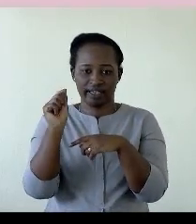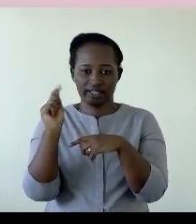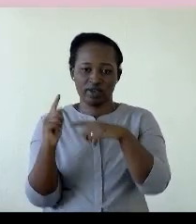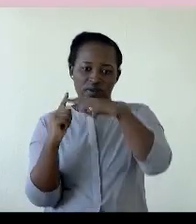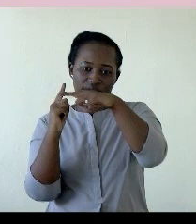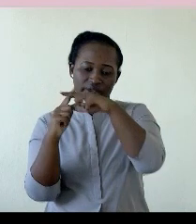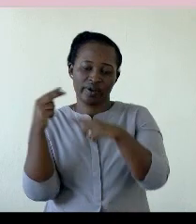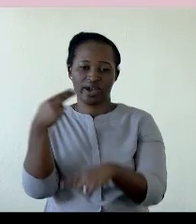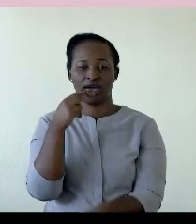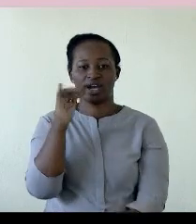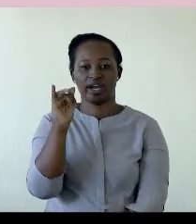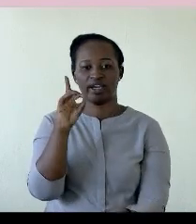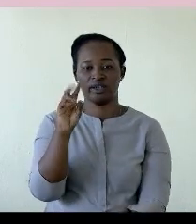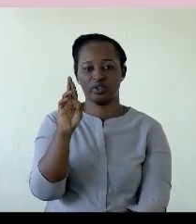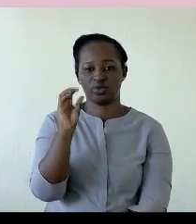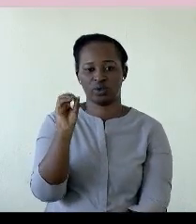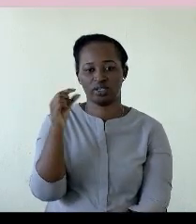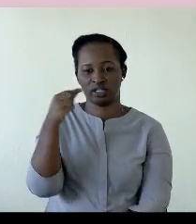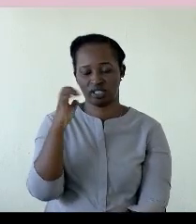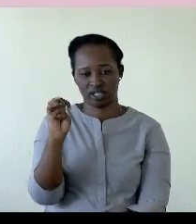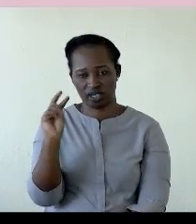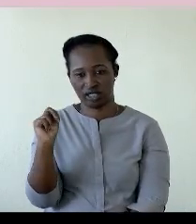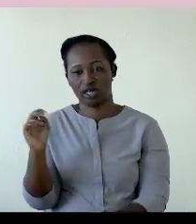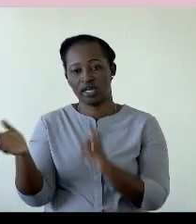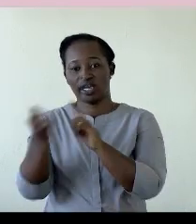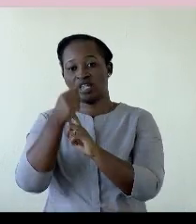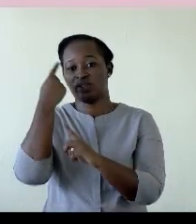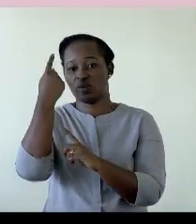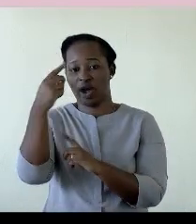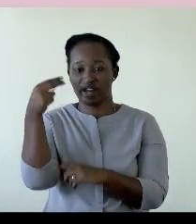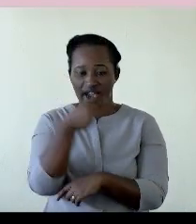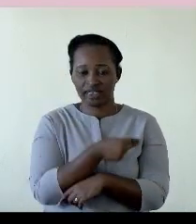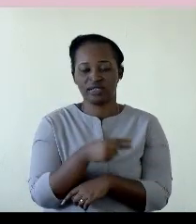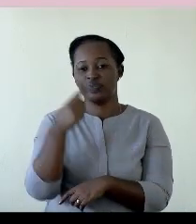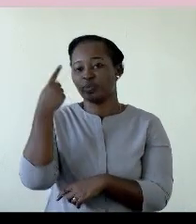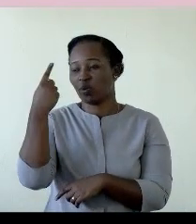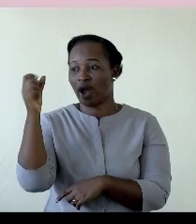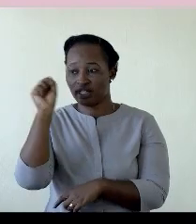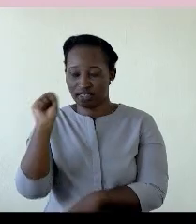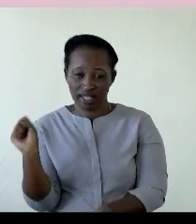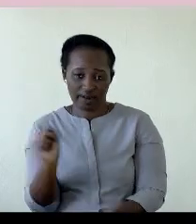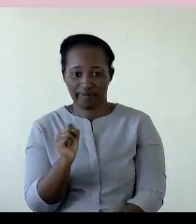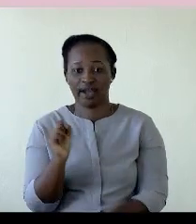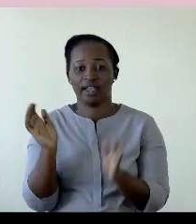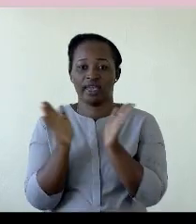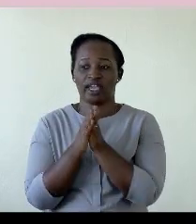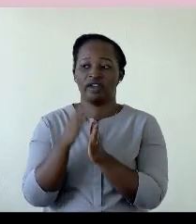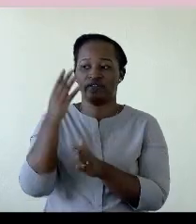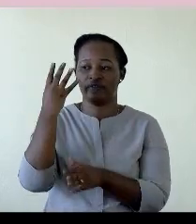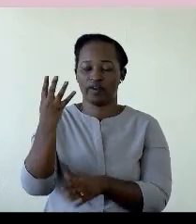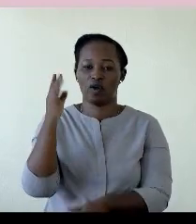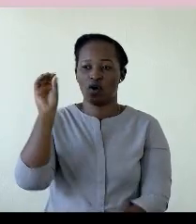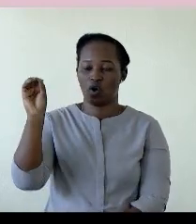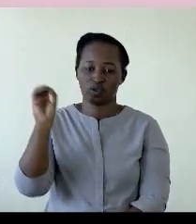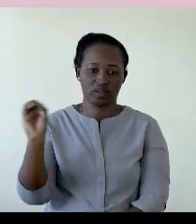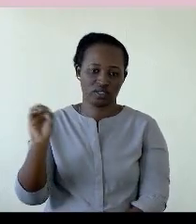sulfate radical, and we get 1 hydrogen, 1 sulfur, and 4 oxygen